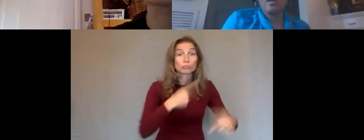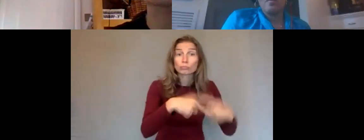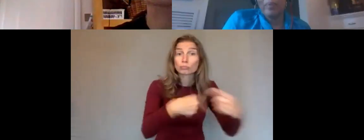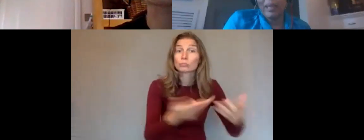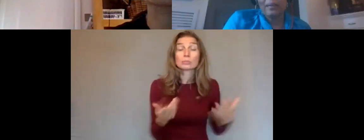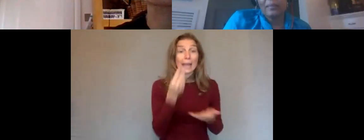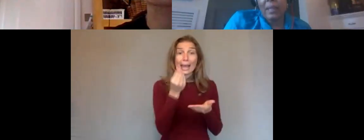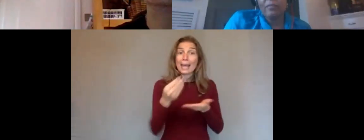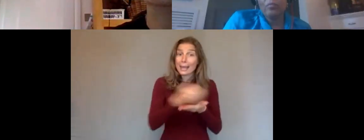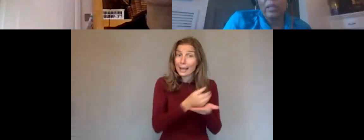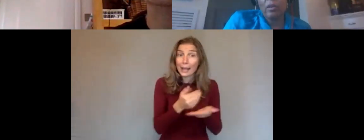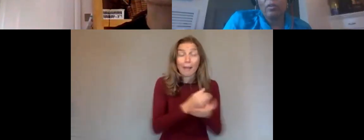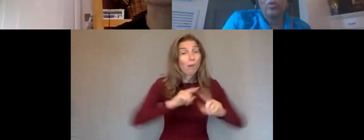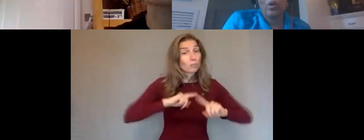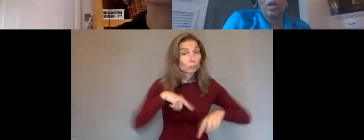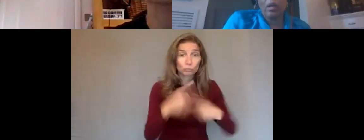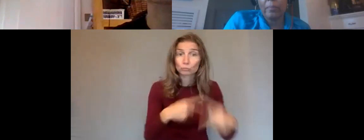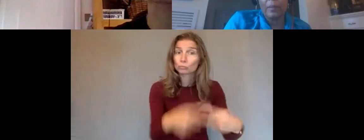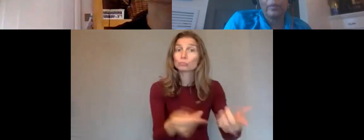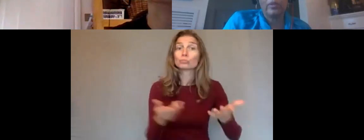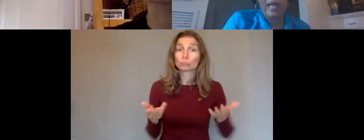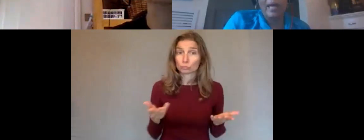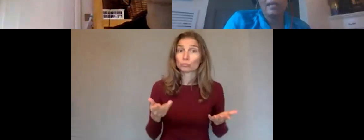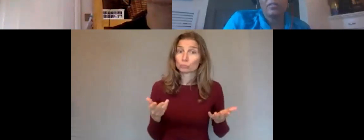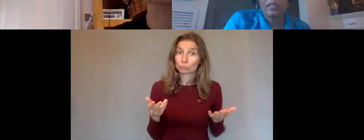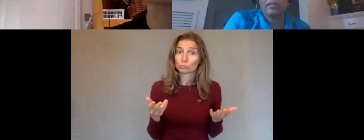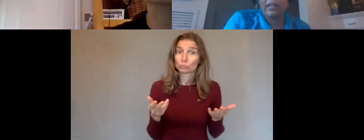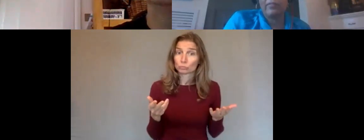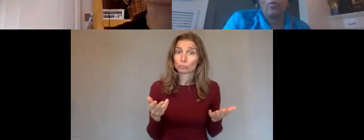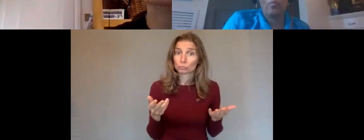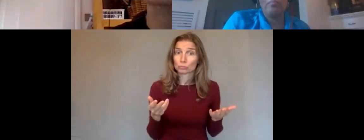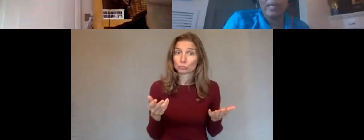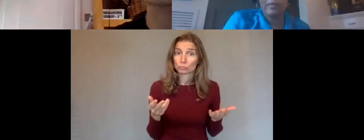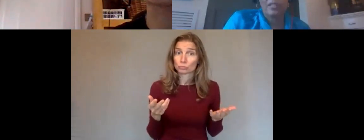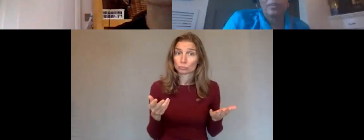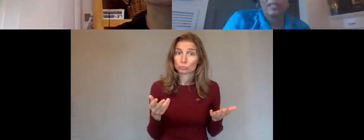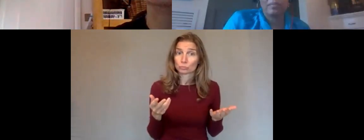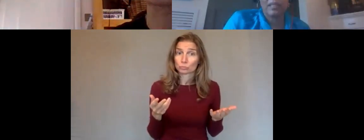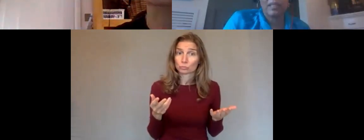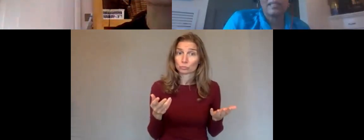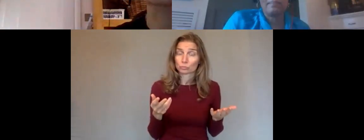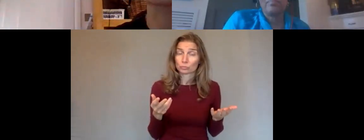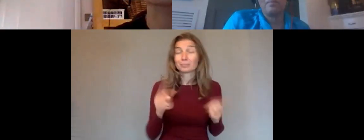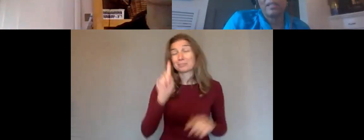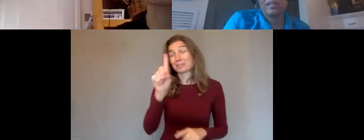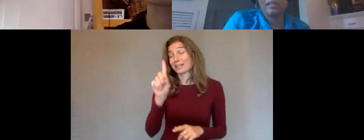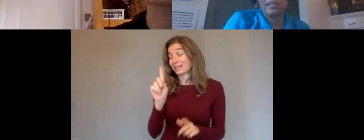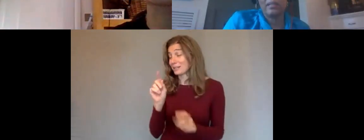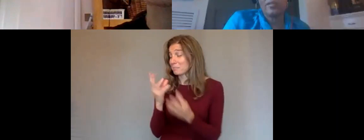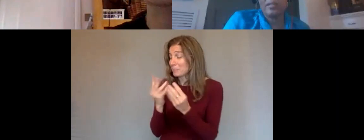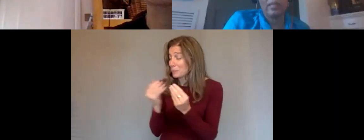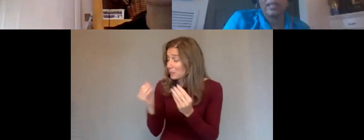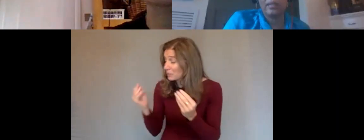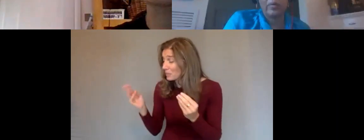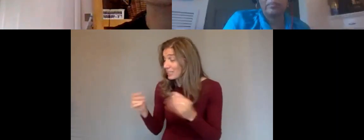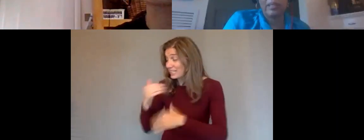generation. But then we know for a lot of people, and certainly for many persons with disabilities, and particularly